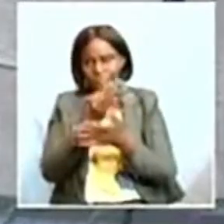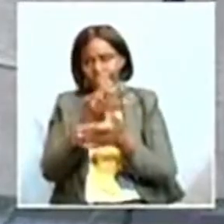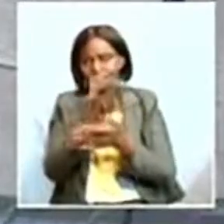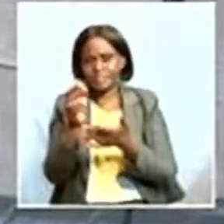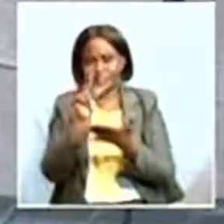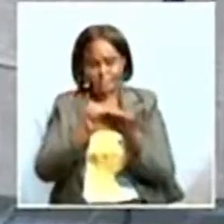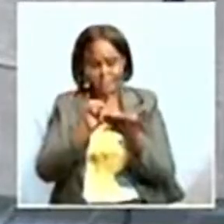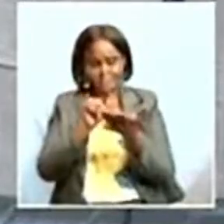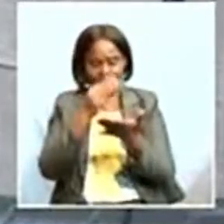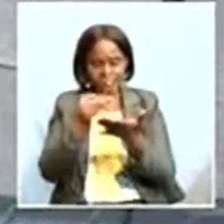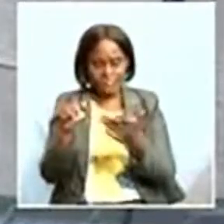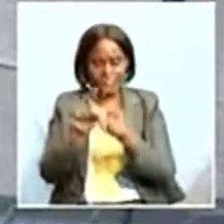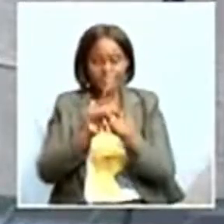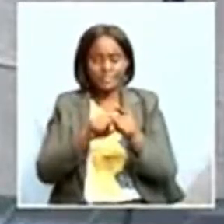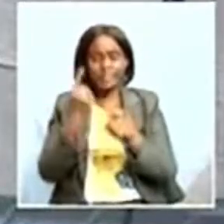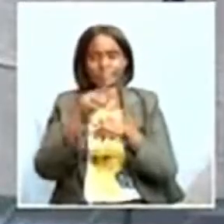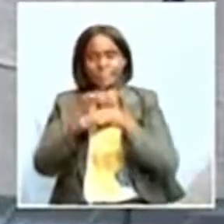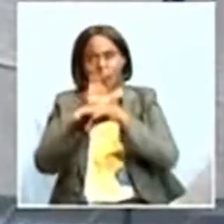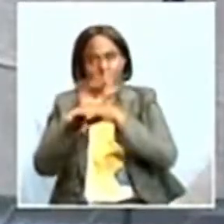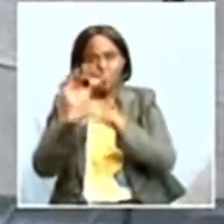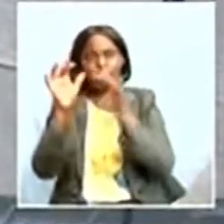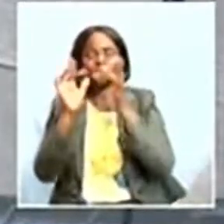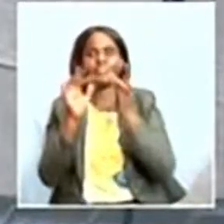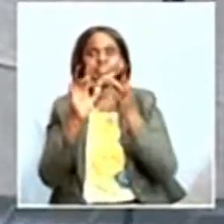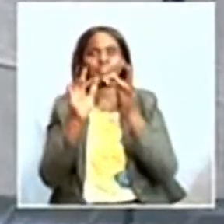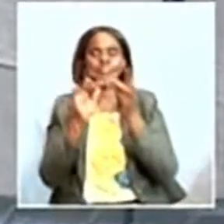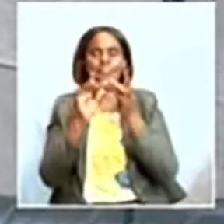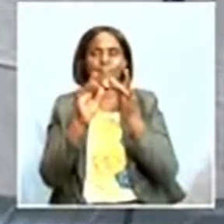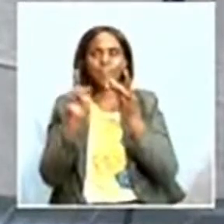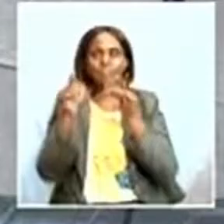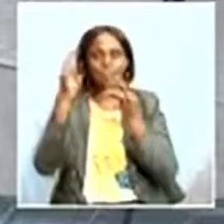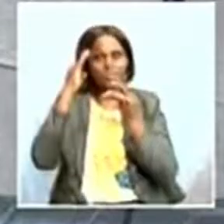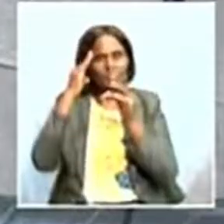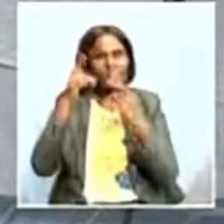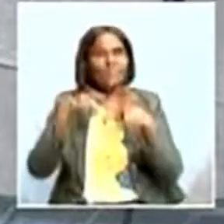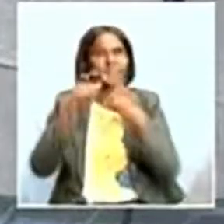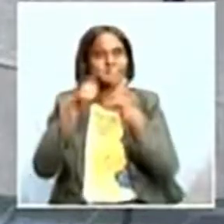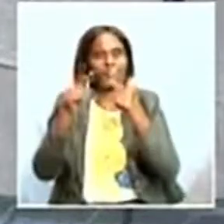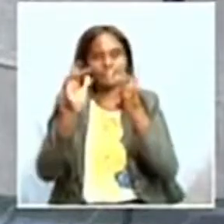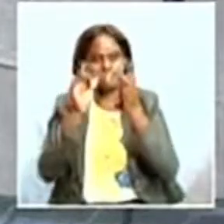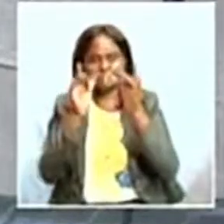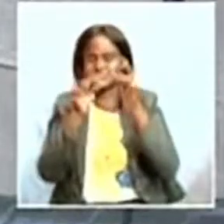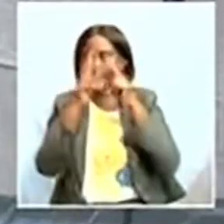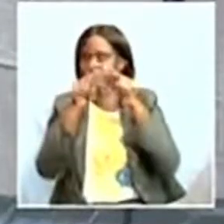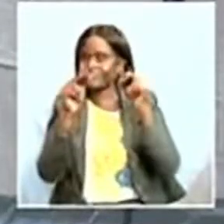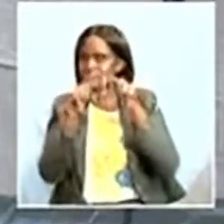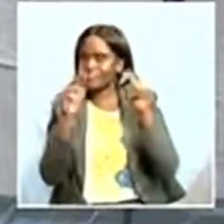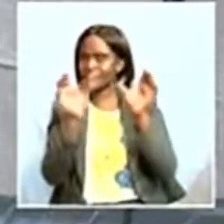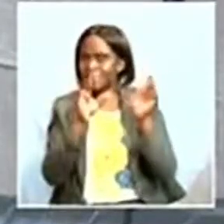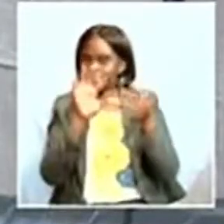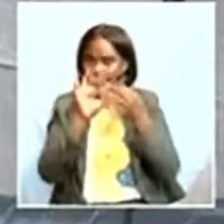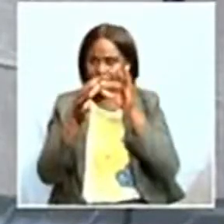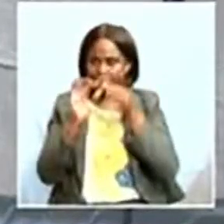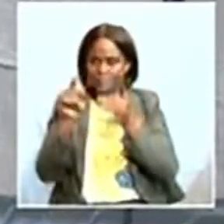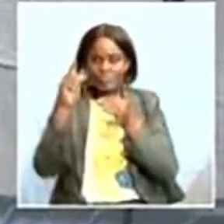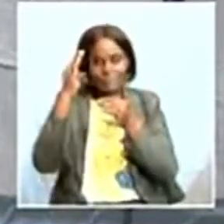you are basically sending online. You know the challenges of our rural